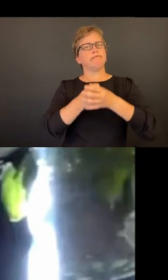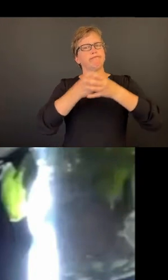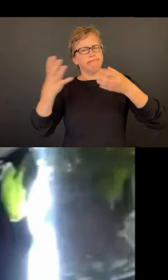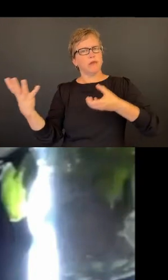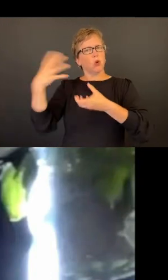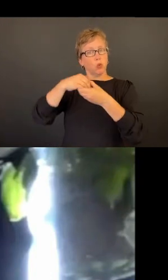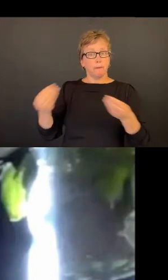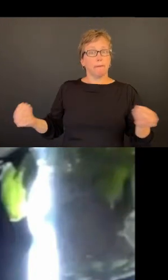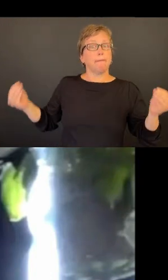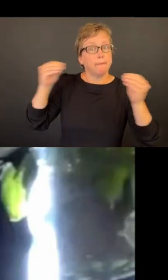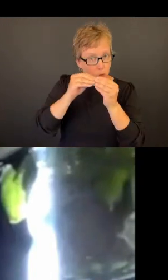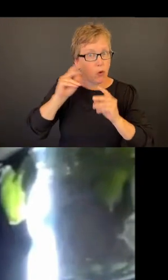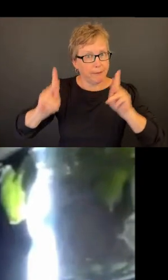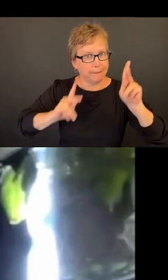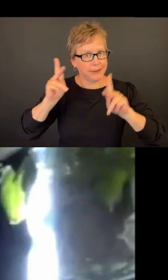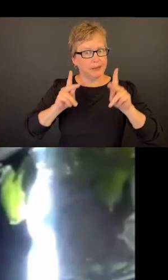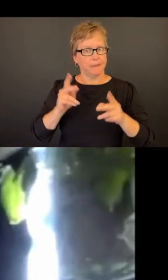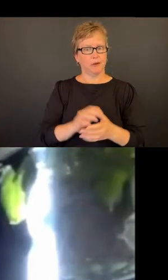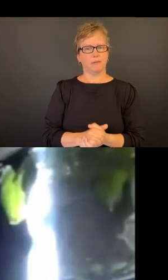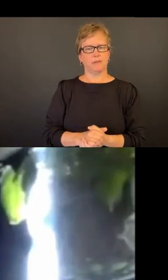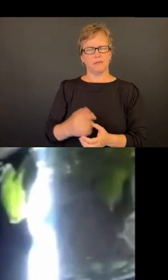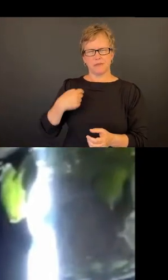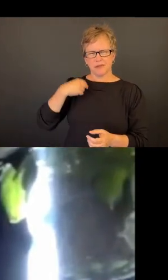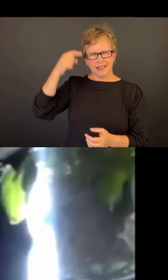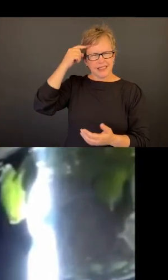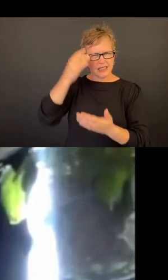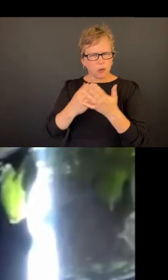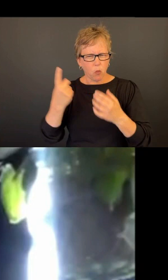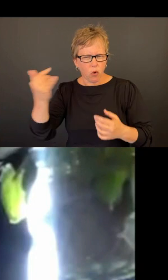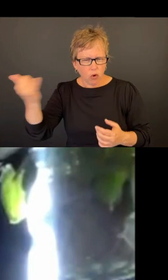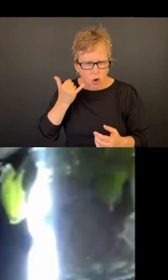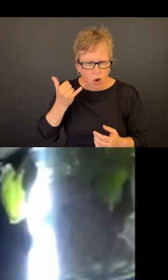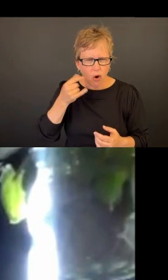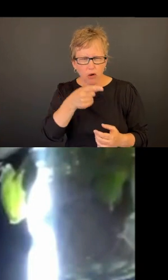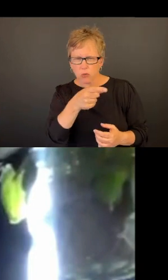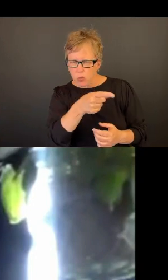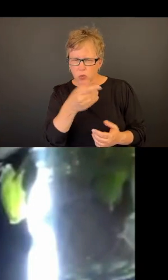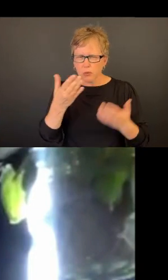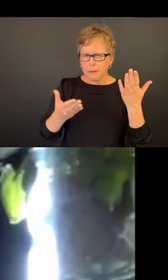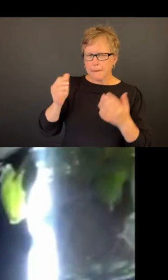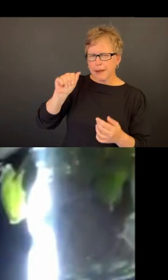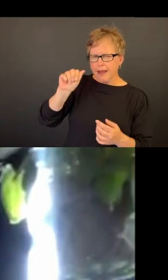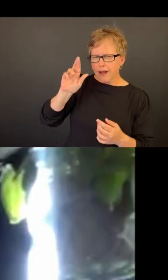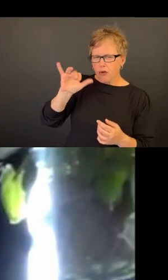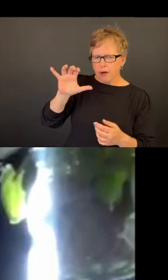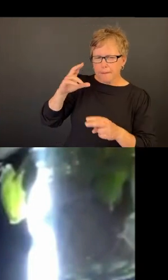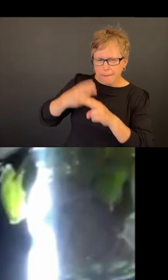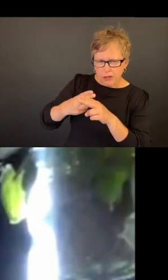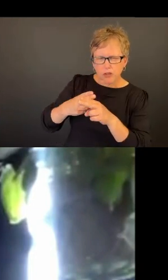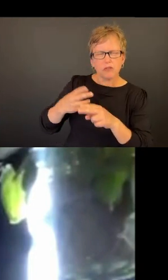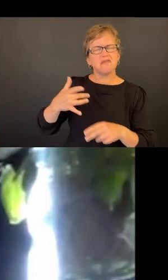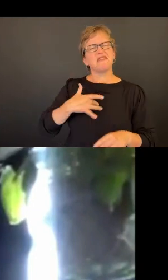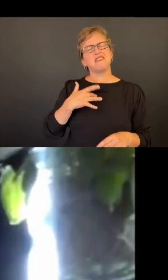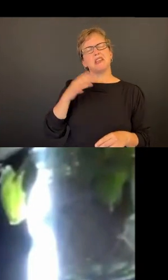really thrilled to educate more of our community on these accounts. And we look forward to working with you